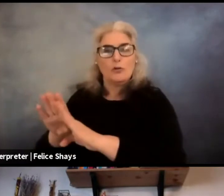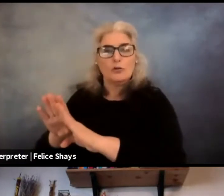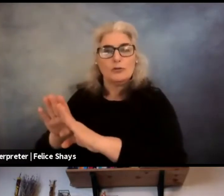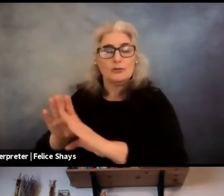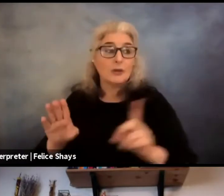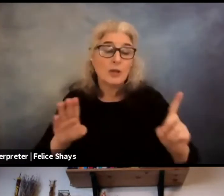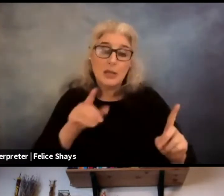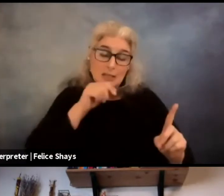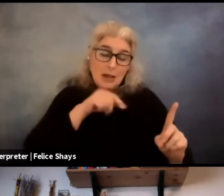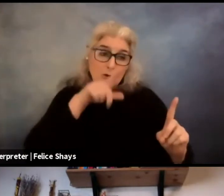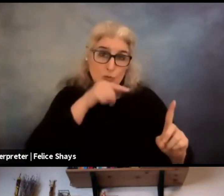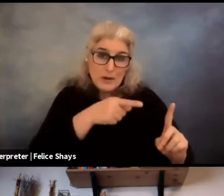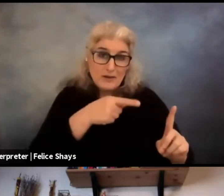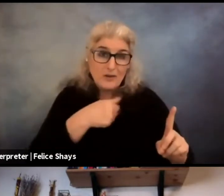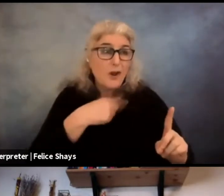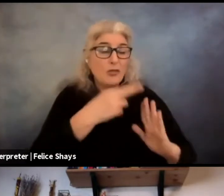mean, I'm